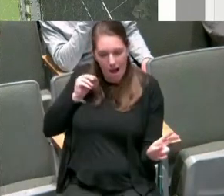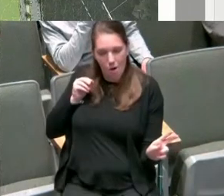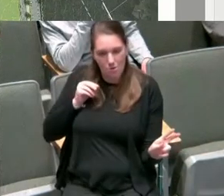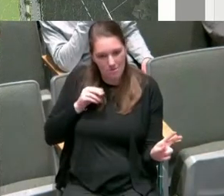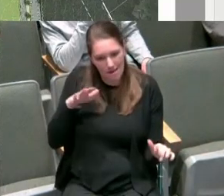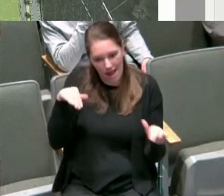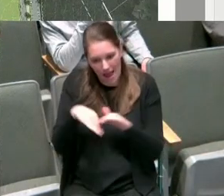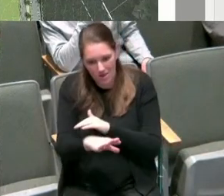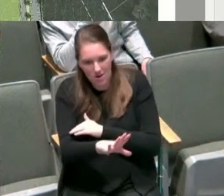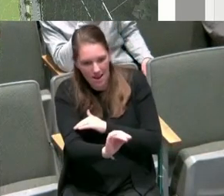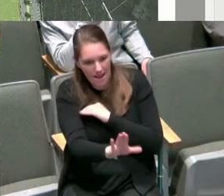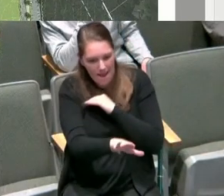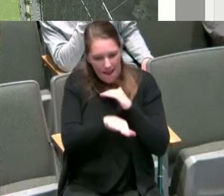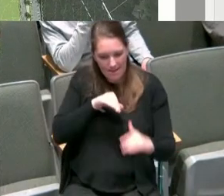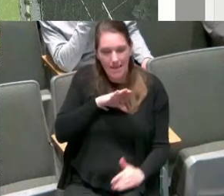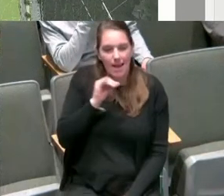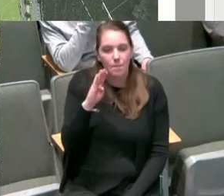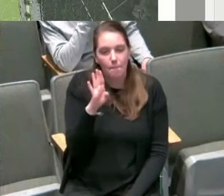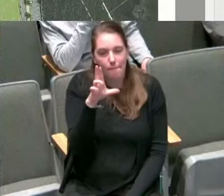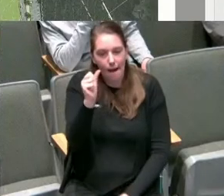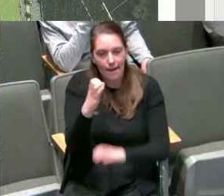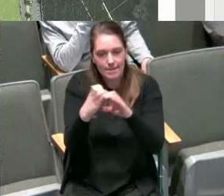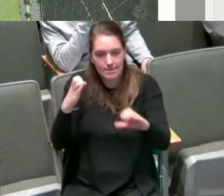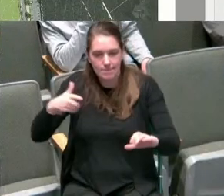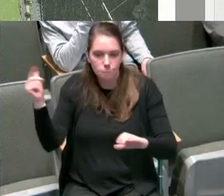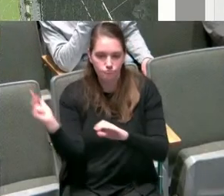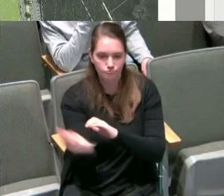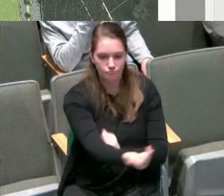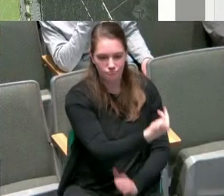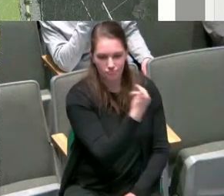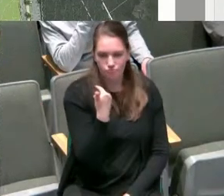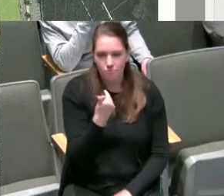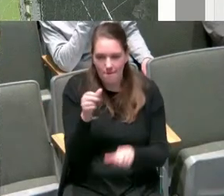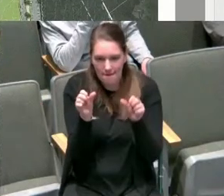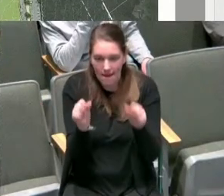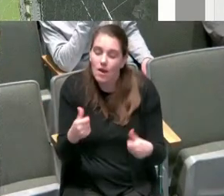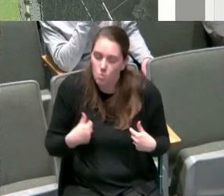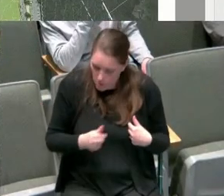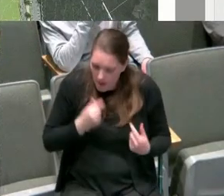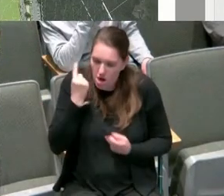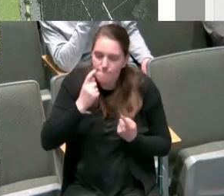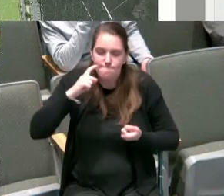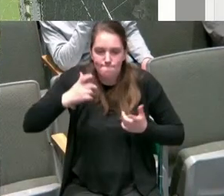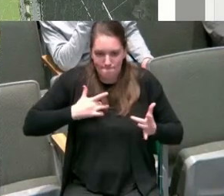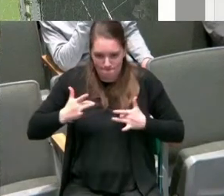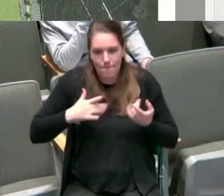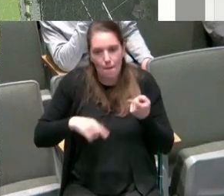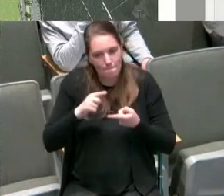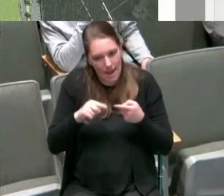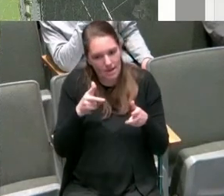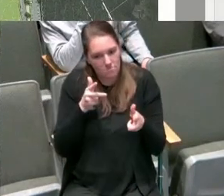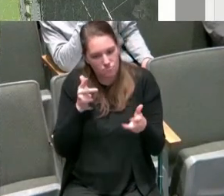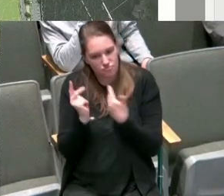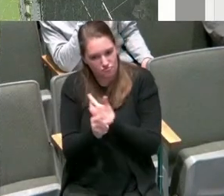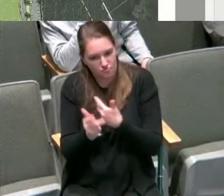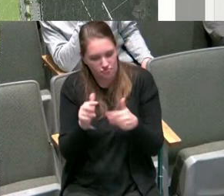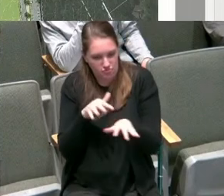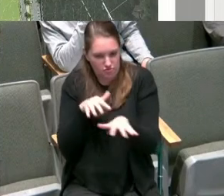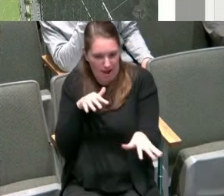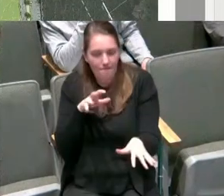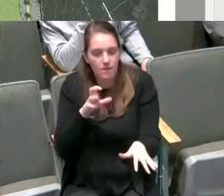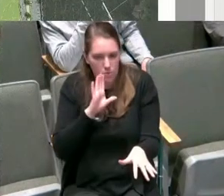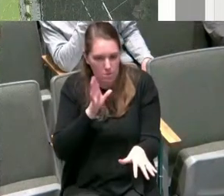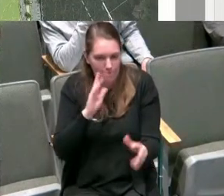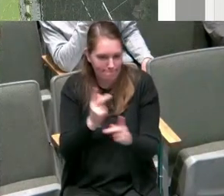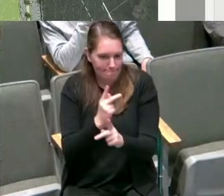other and buses the same way so traffic is a major consideration for us and we will continue to look at it with our Traffic Engineers